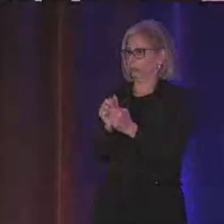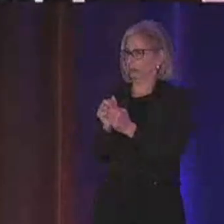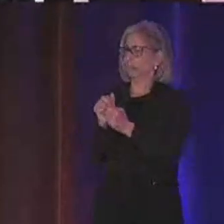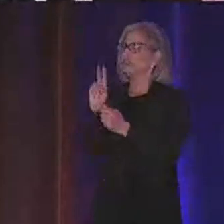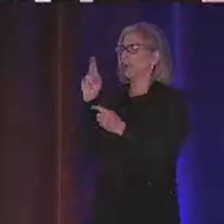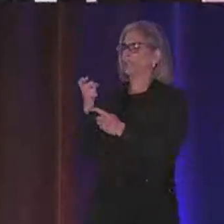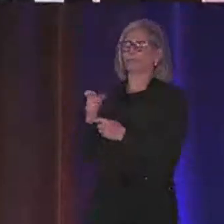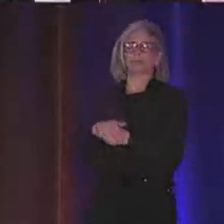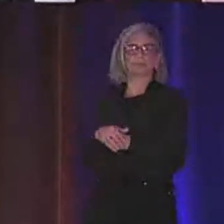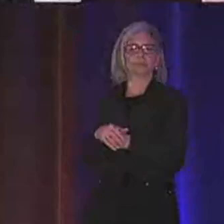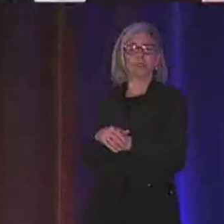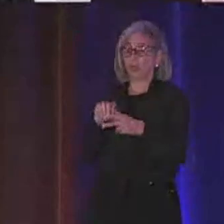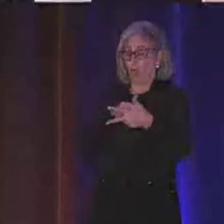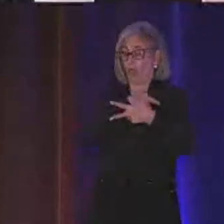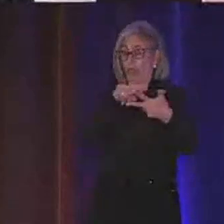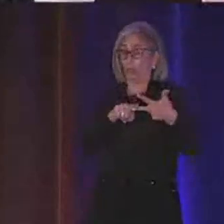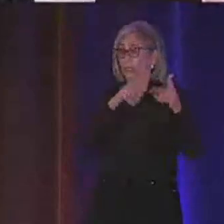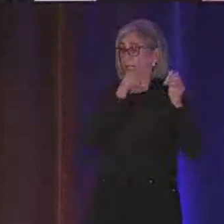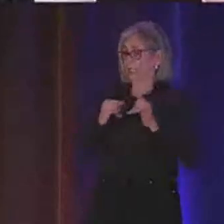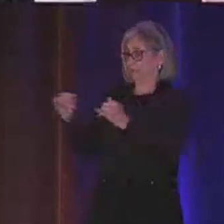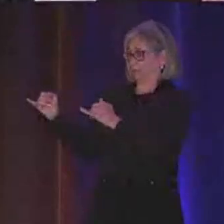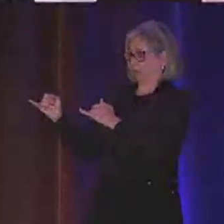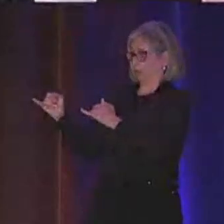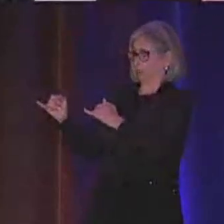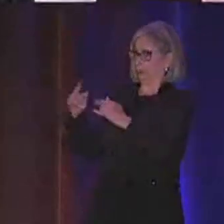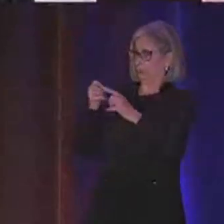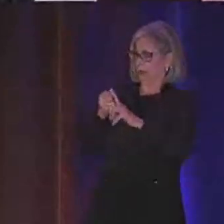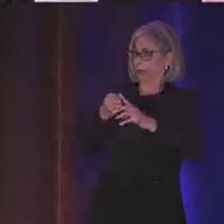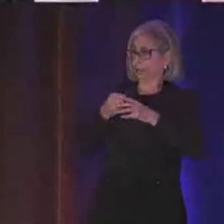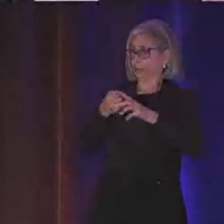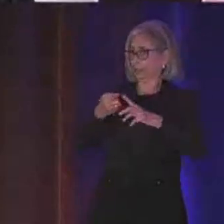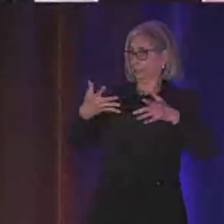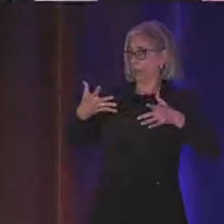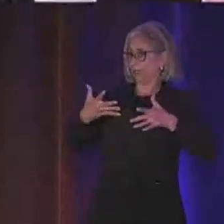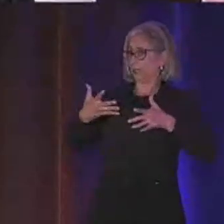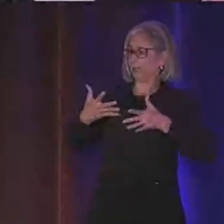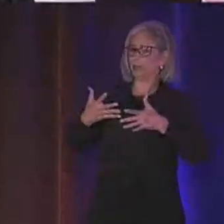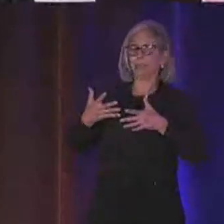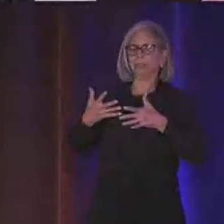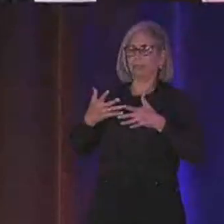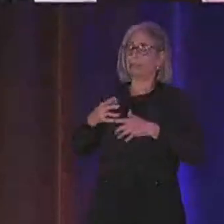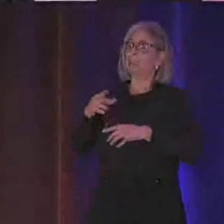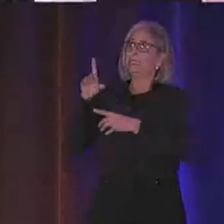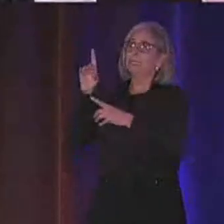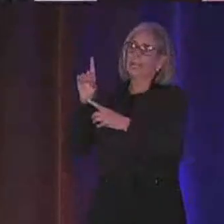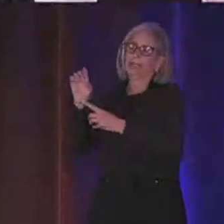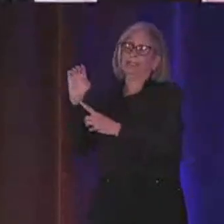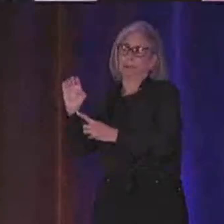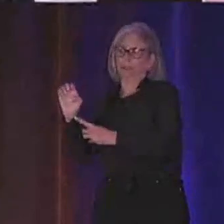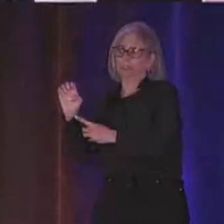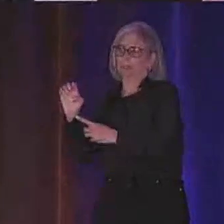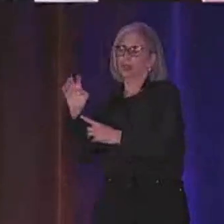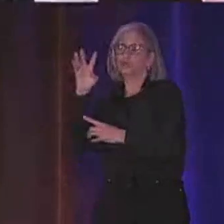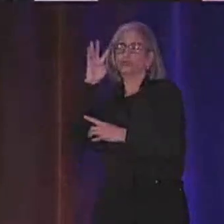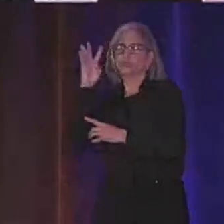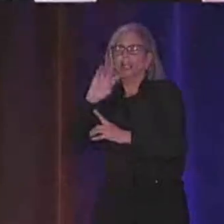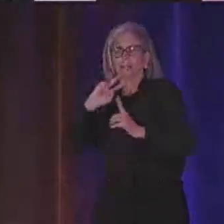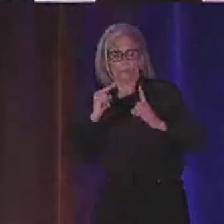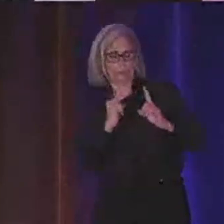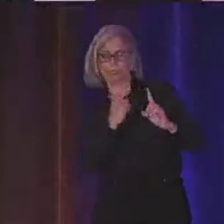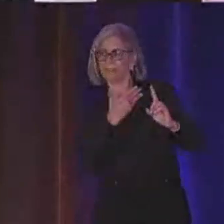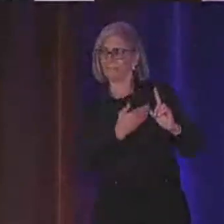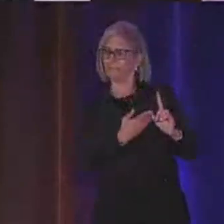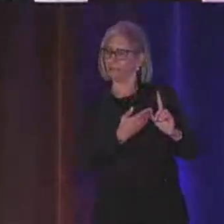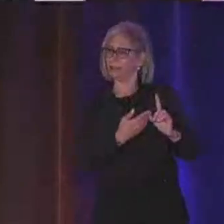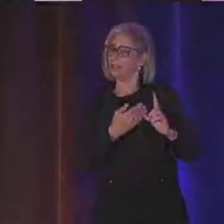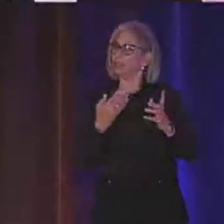So here we have three individuals that are really expanding the bounds of data experience today from a creative standpoint,